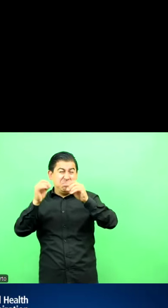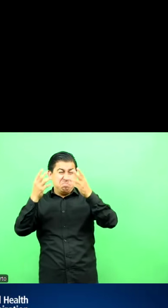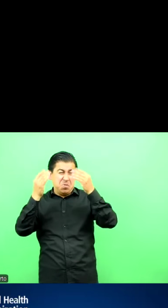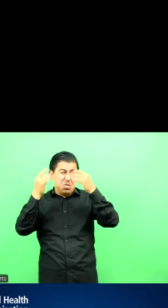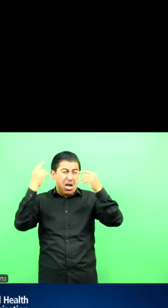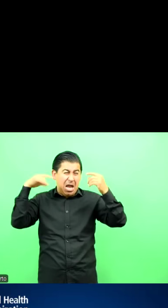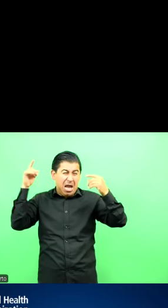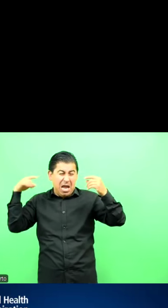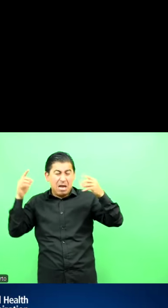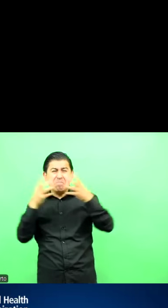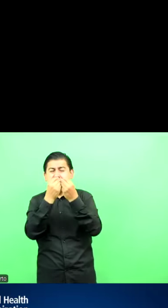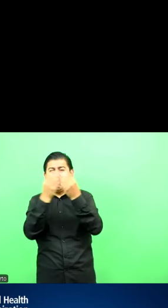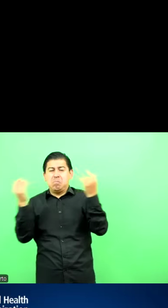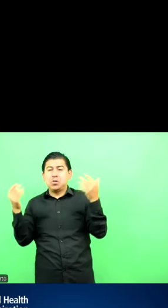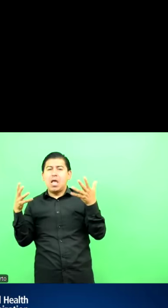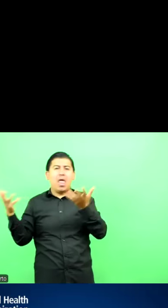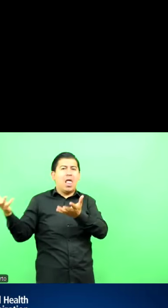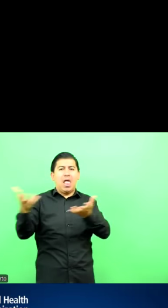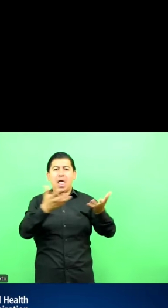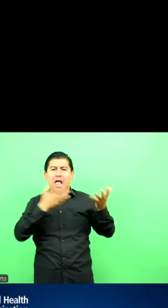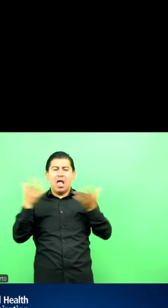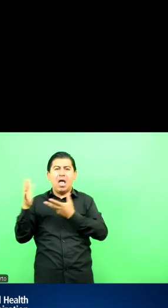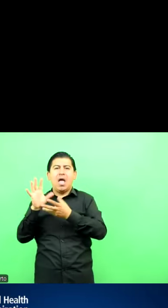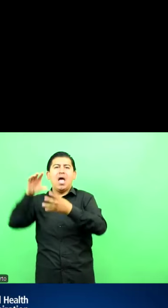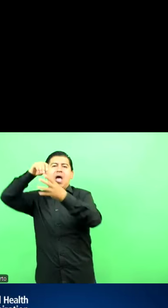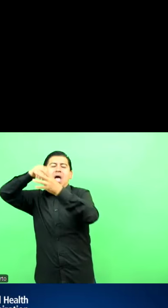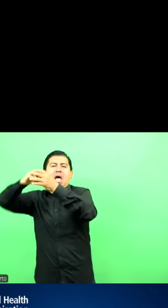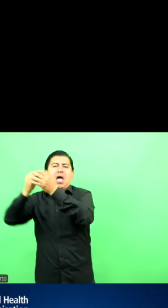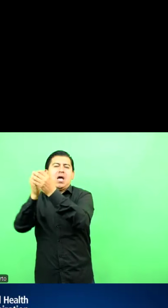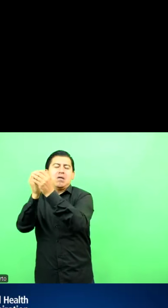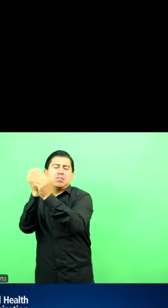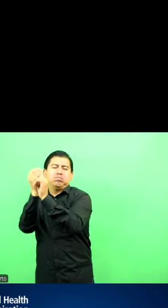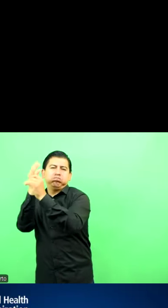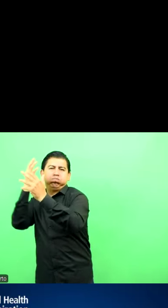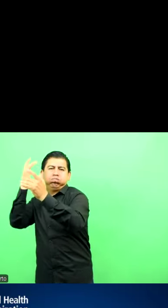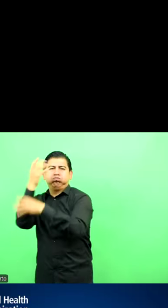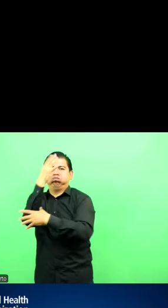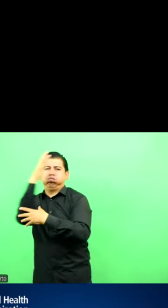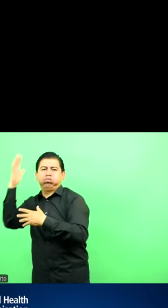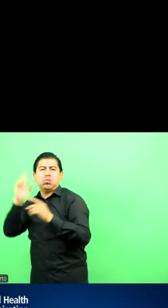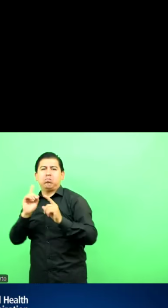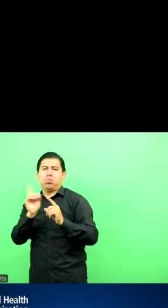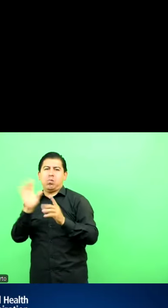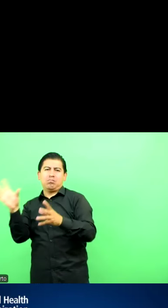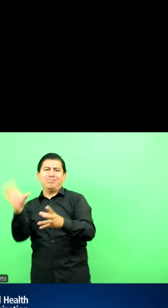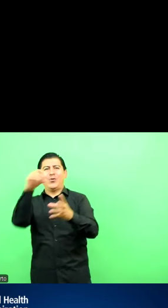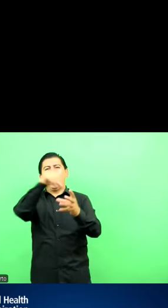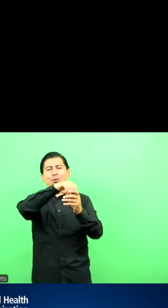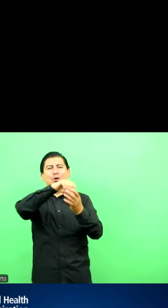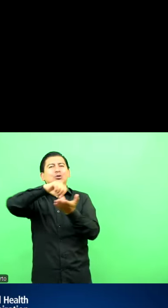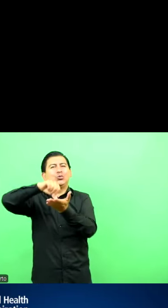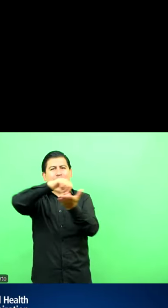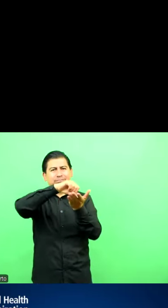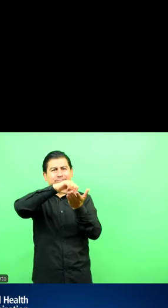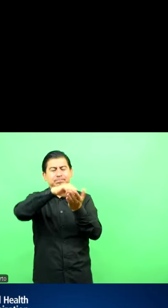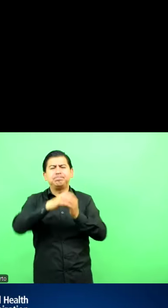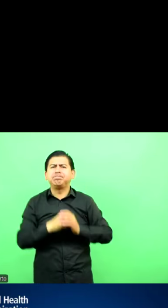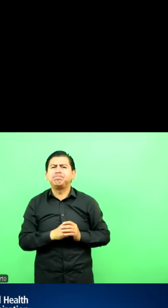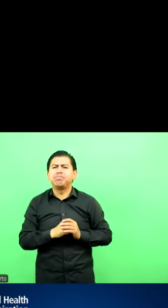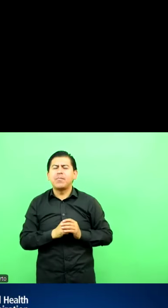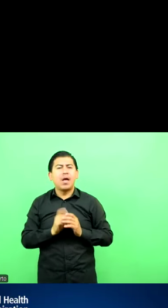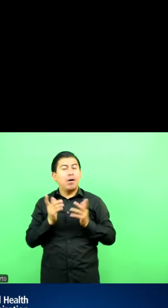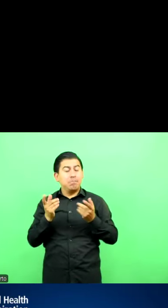also need to consider the context where they are located. That's why these things are very important. And